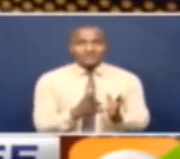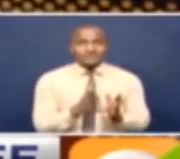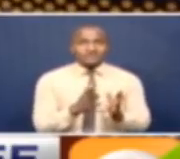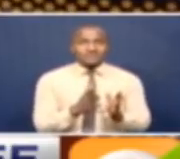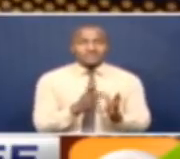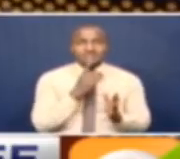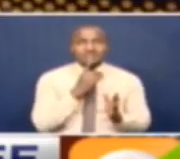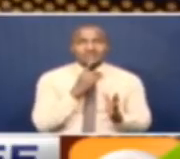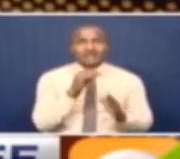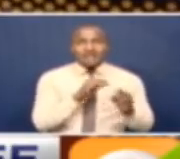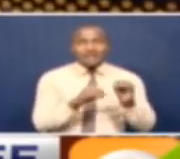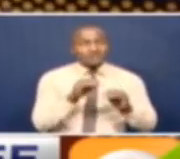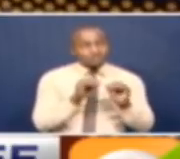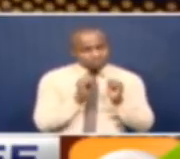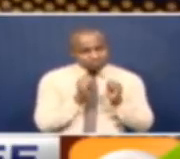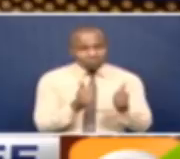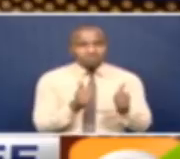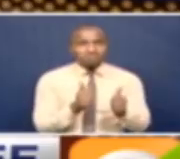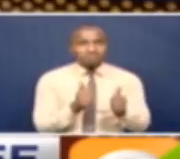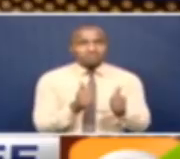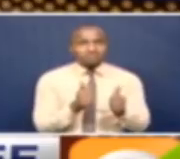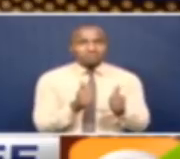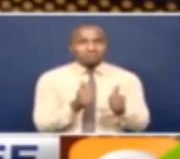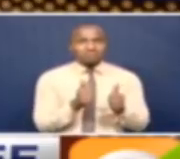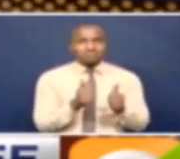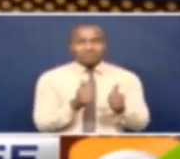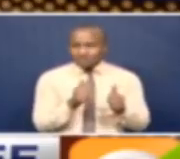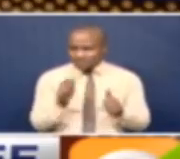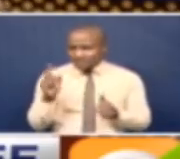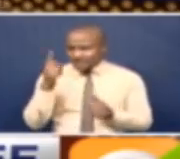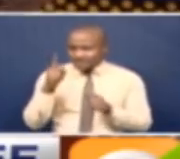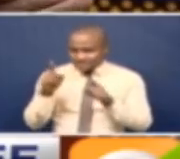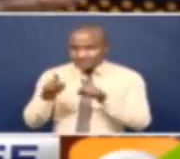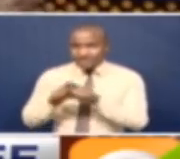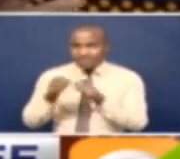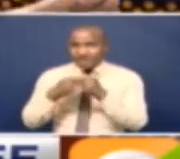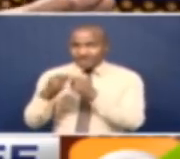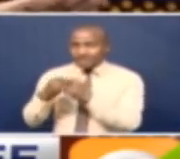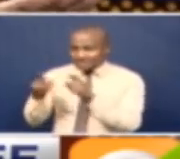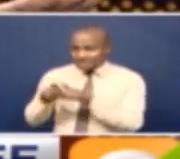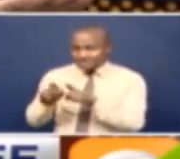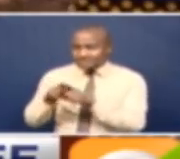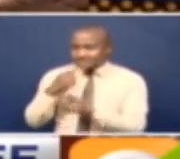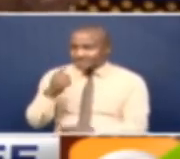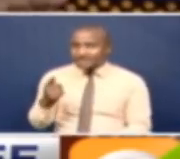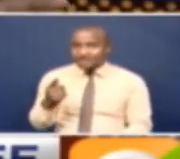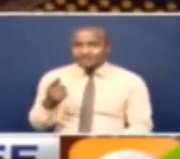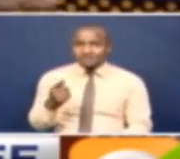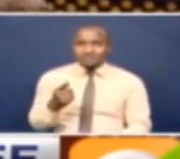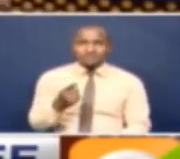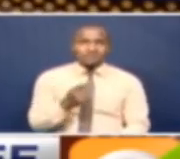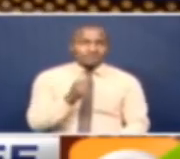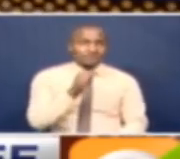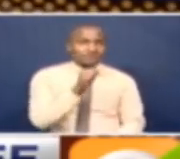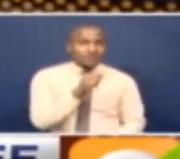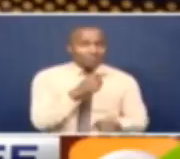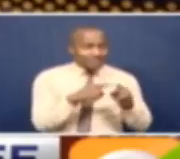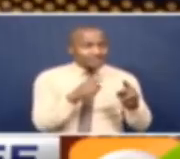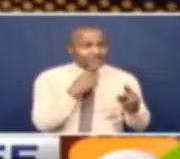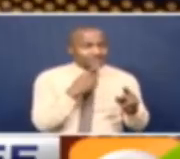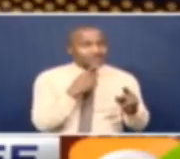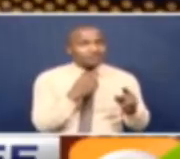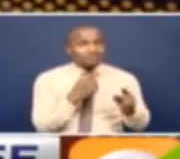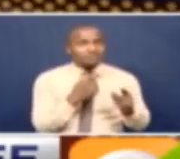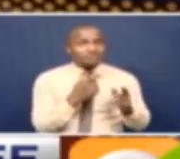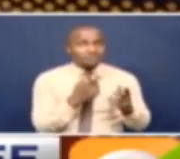said the elections were free and fair. They said the same thing in the first round. Yes, they said the same thing in the first round, I agree. But they said there are certain things that